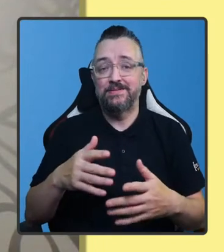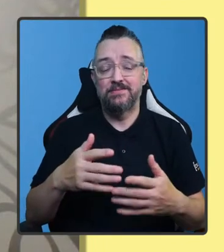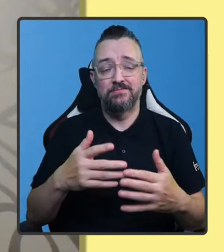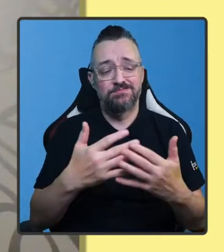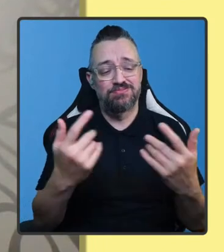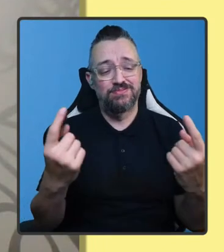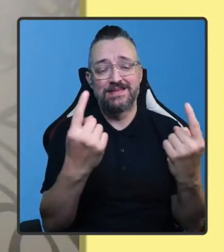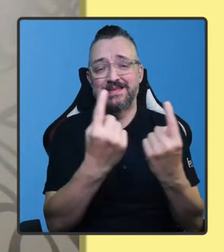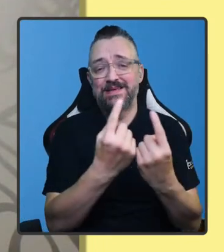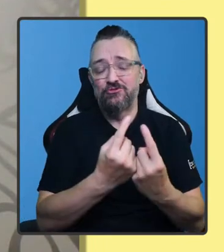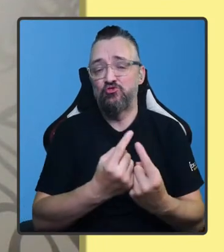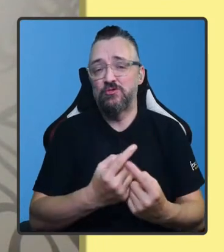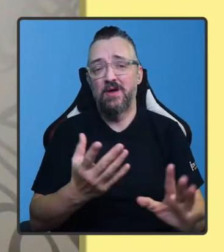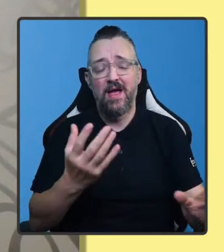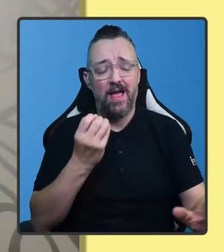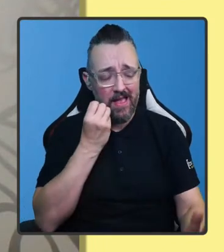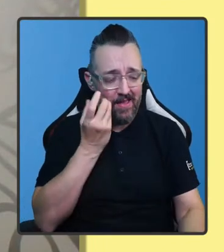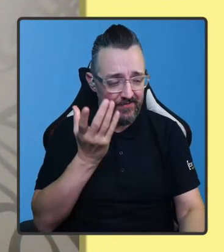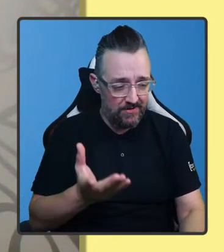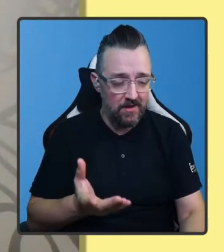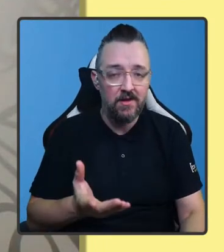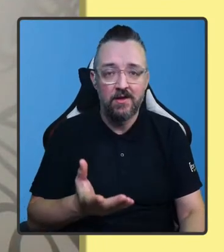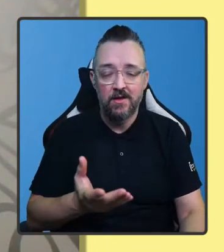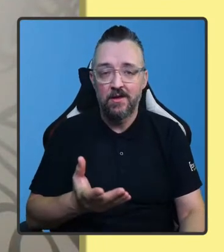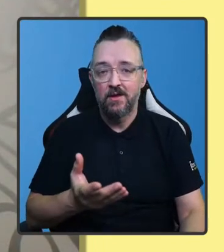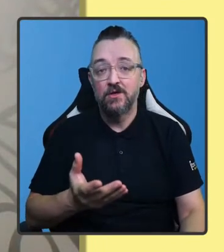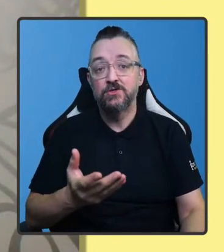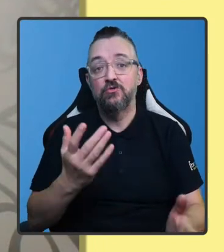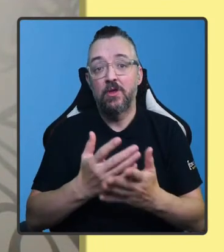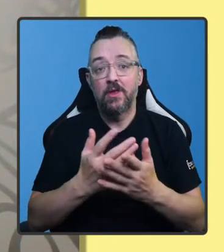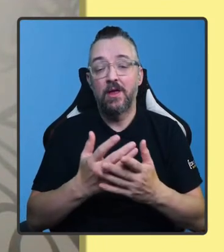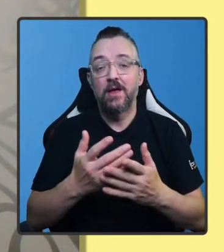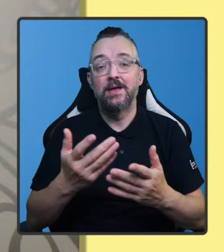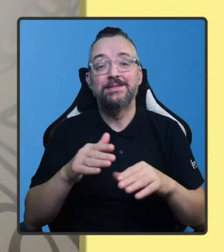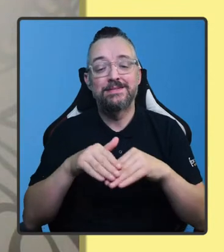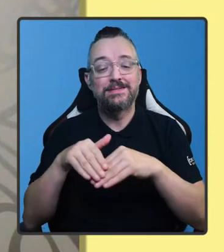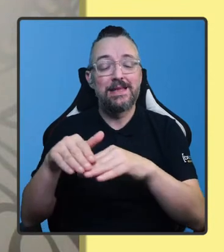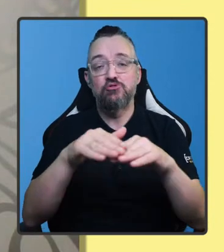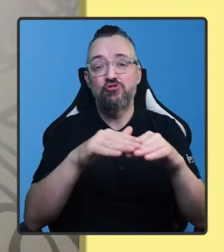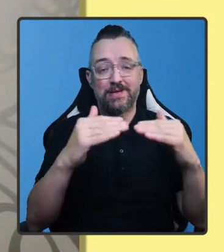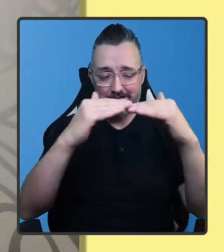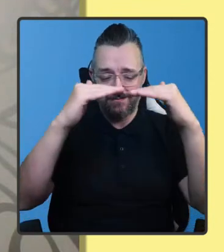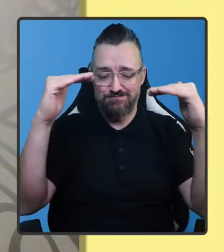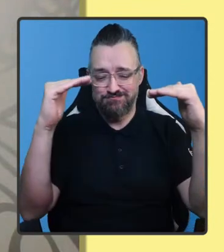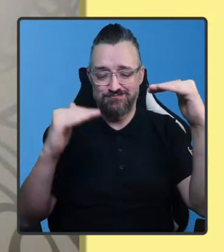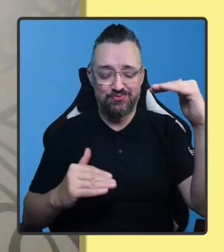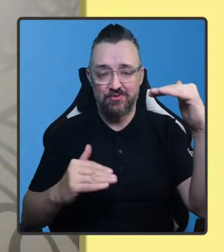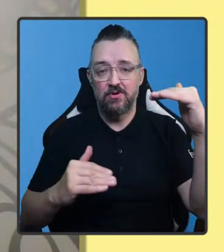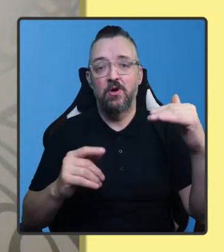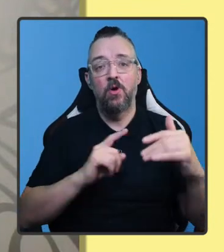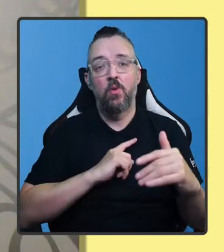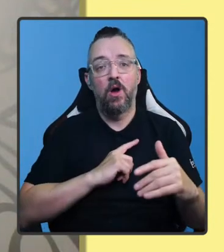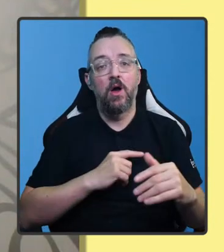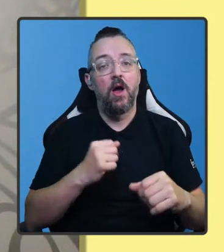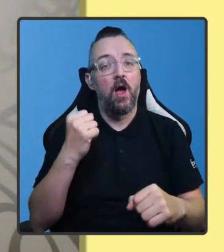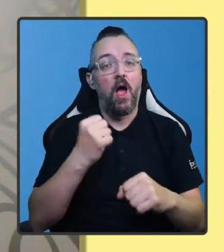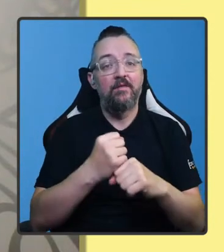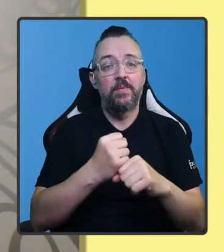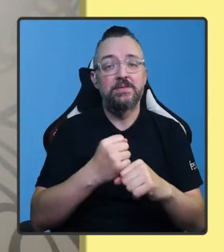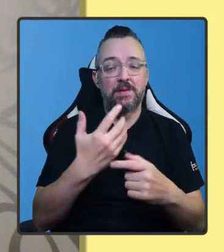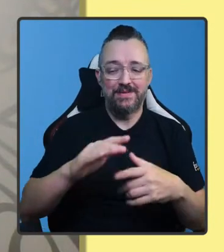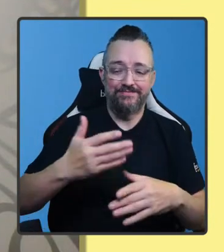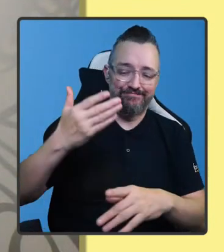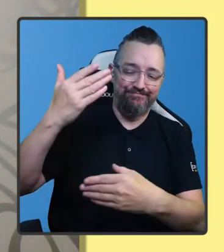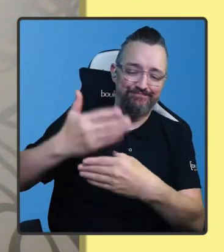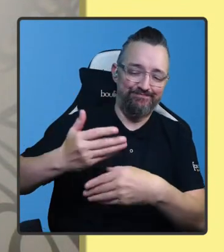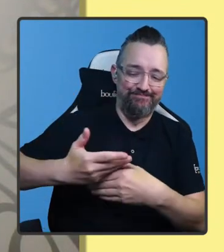each and every day. Our democratic deficit is cemented as we cut our government is cut out of and excluded